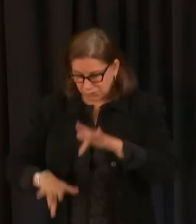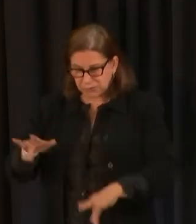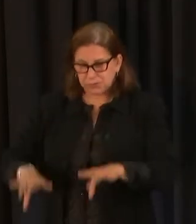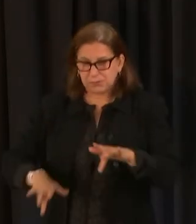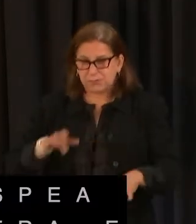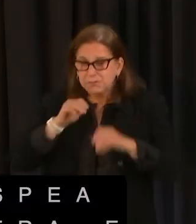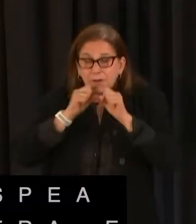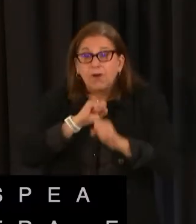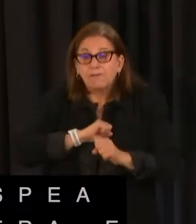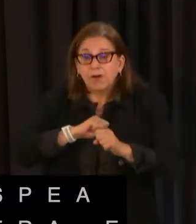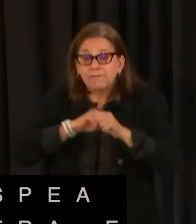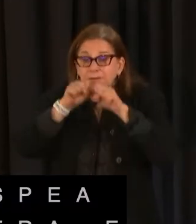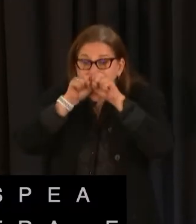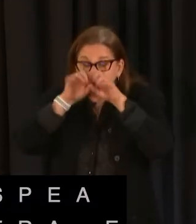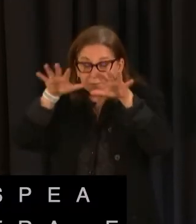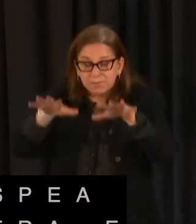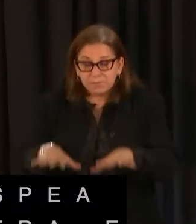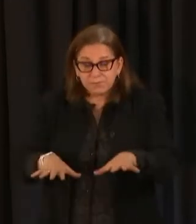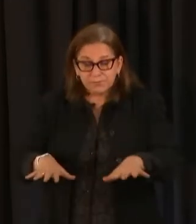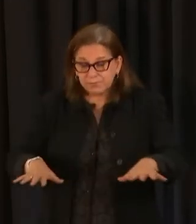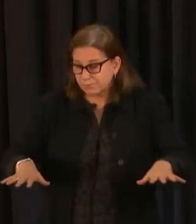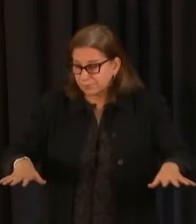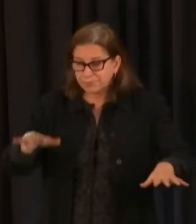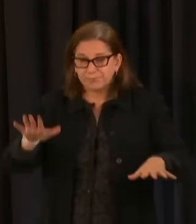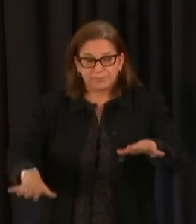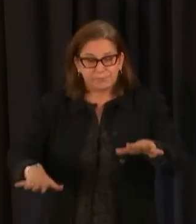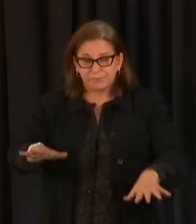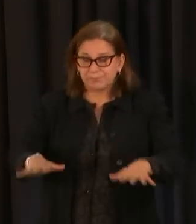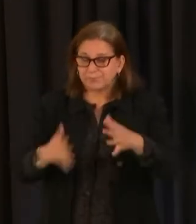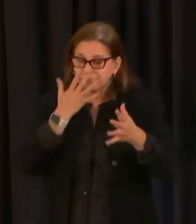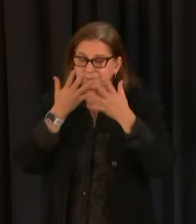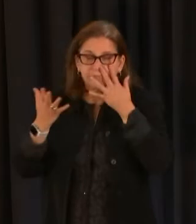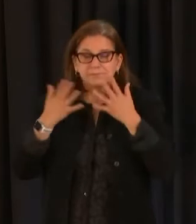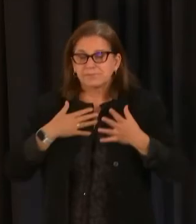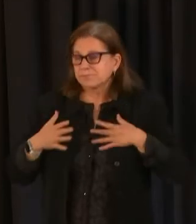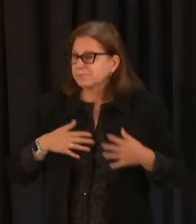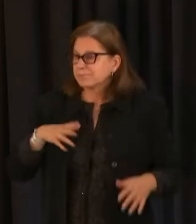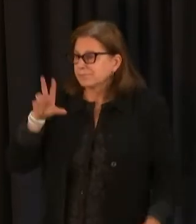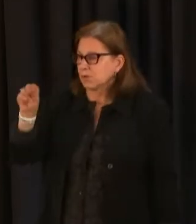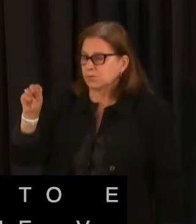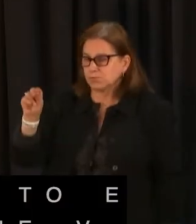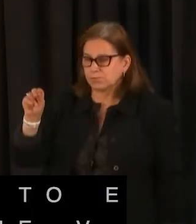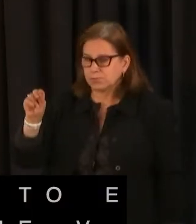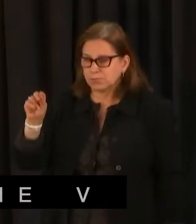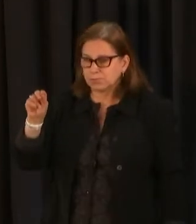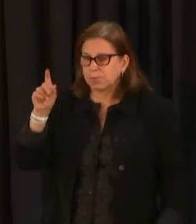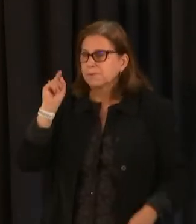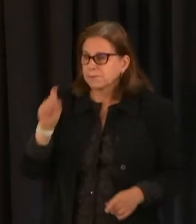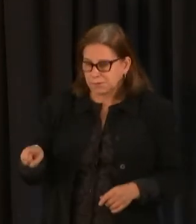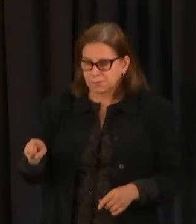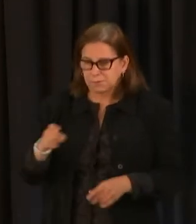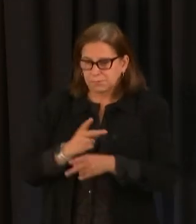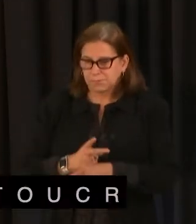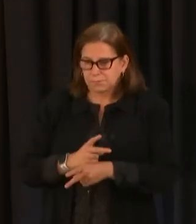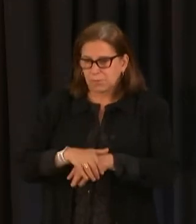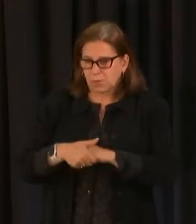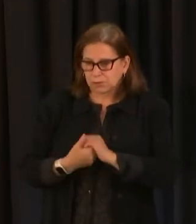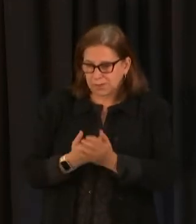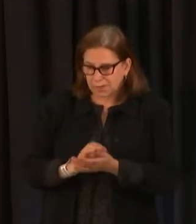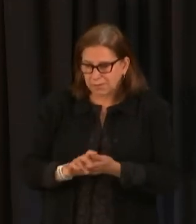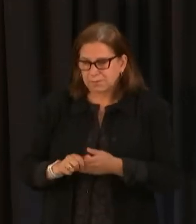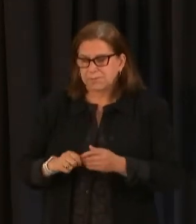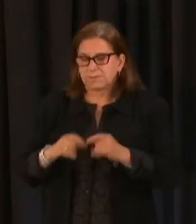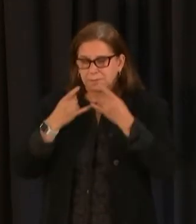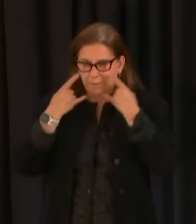face. Then you increase your risk of exposure. So you should wash your hands before you consume any beverages. You should wash your hands